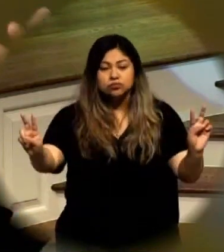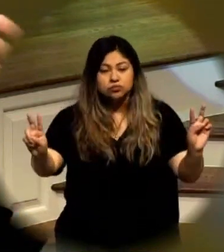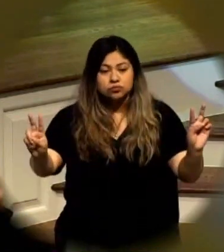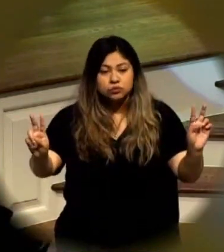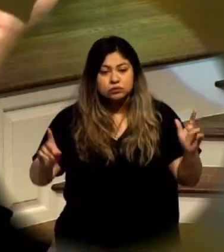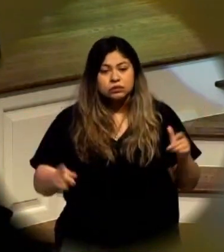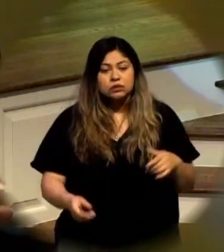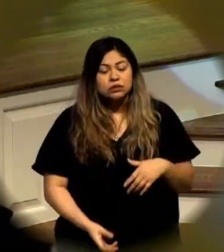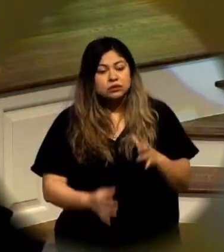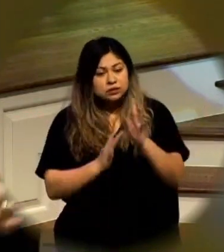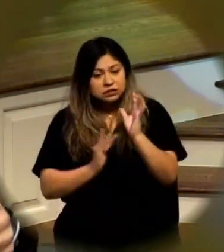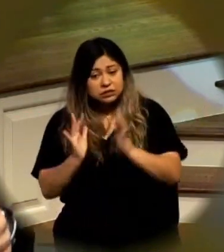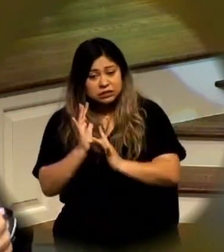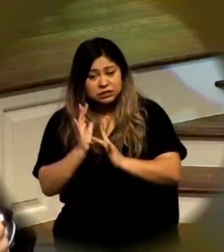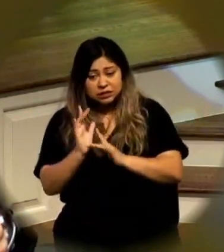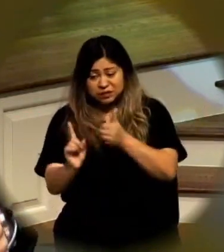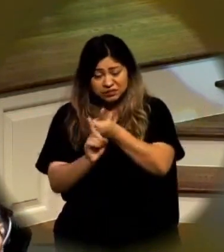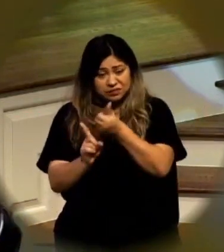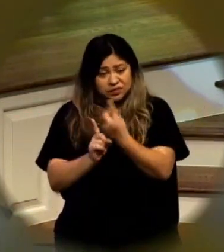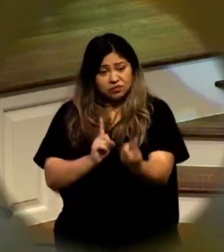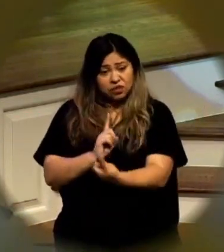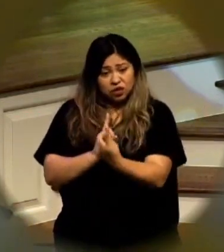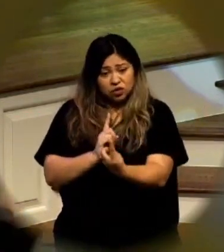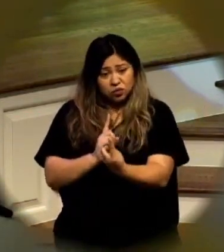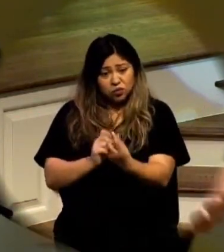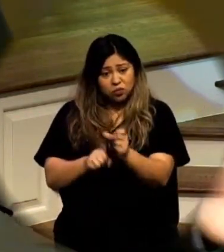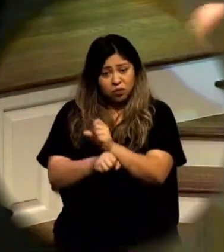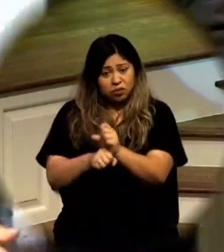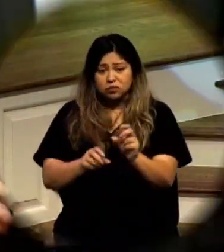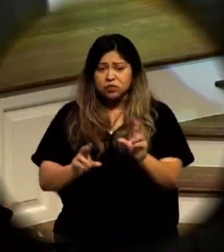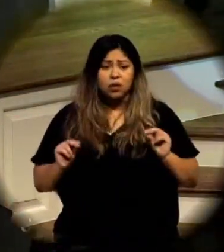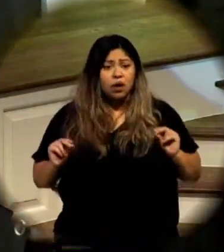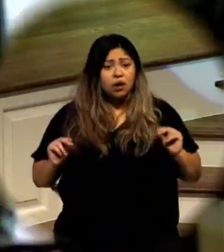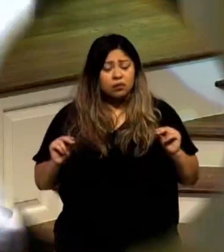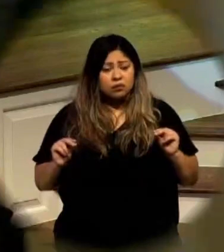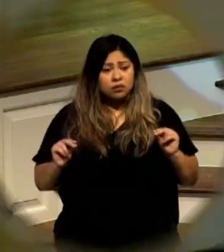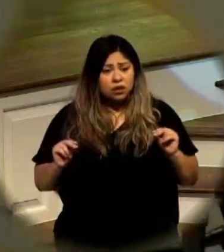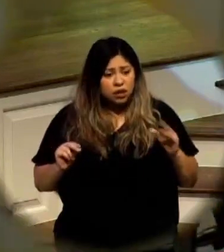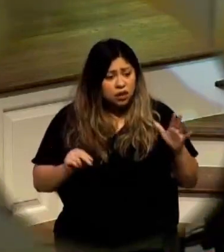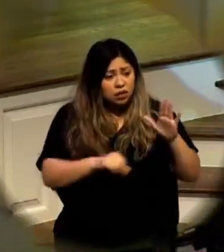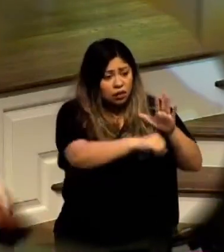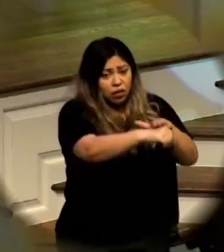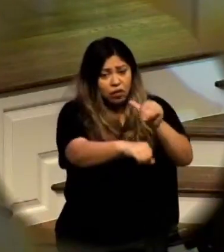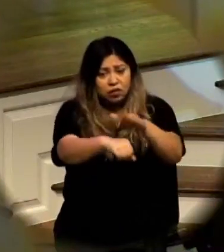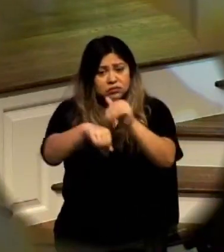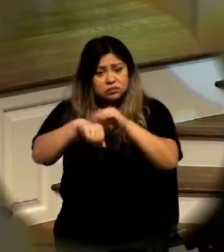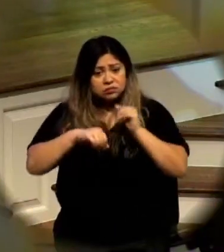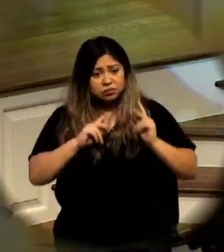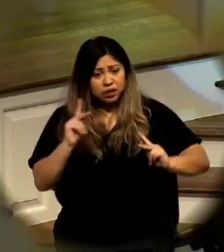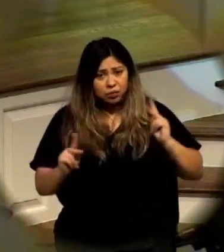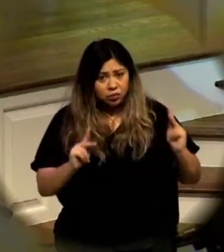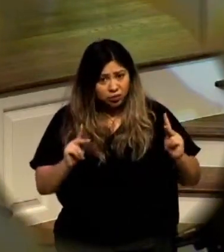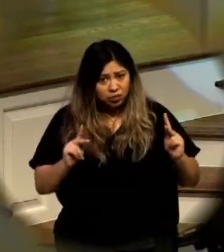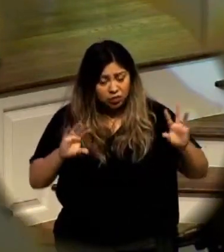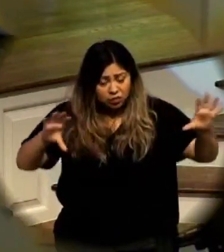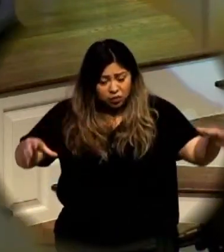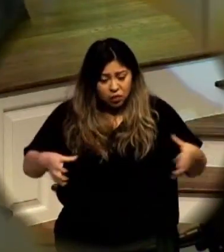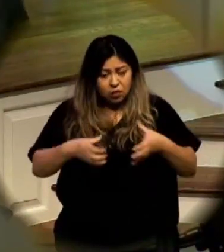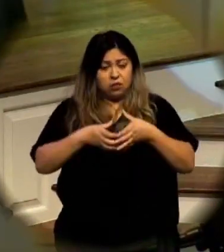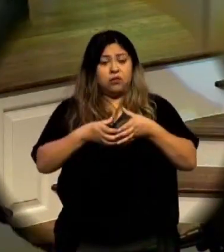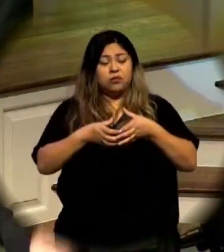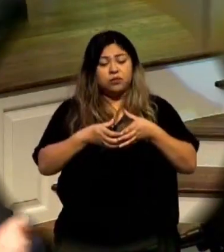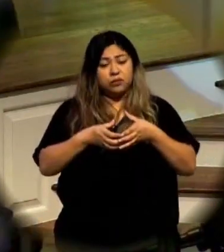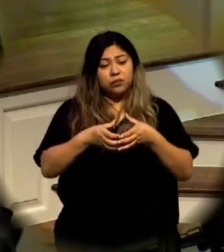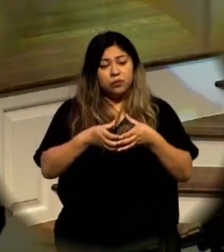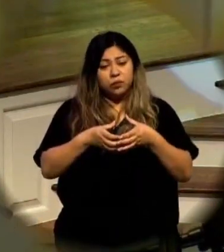it could have just been him doing the ministry. But who did he decide? Who did he call to be his sidekick, so to speak? The disciples,